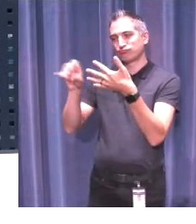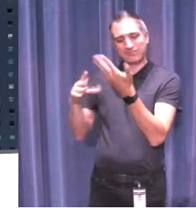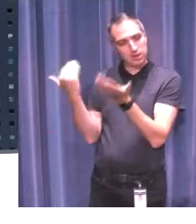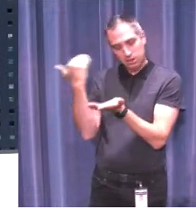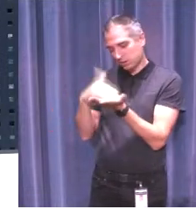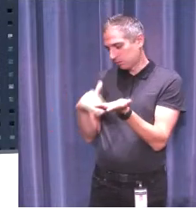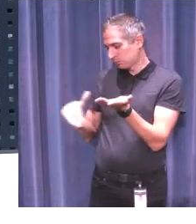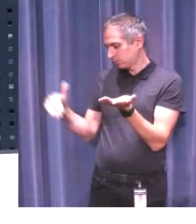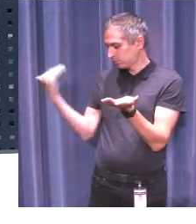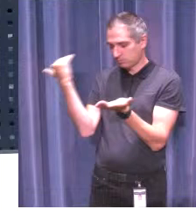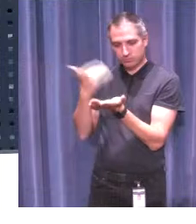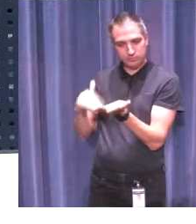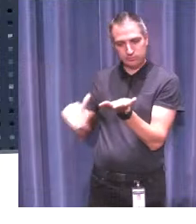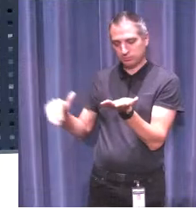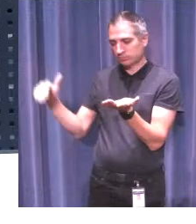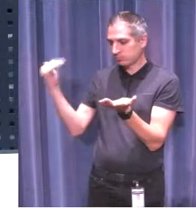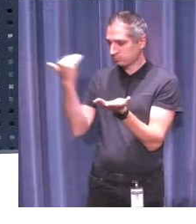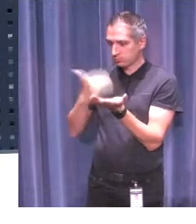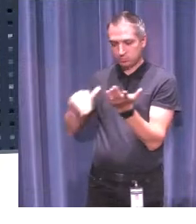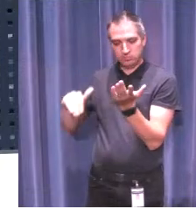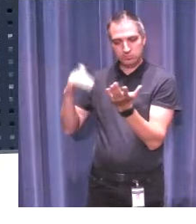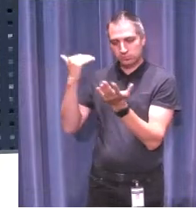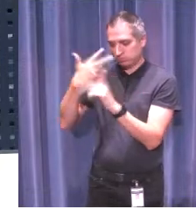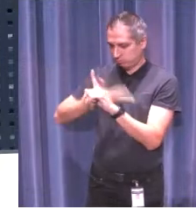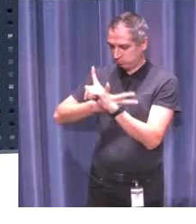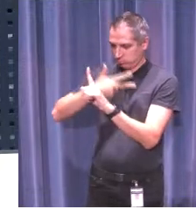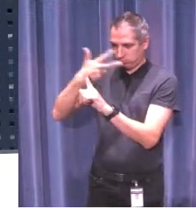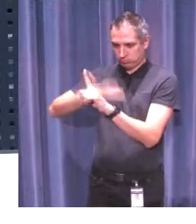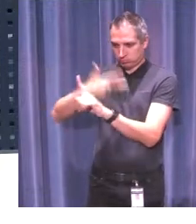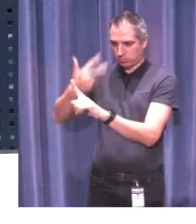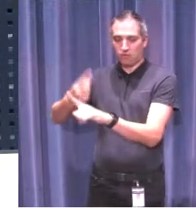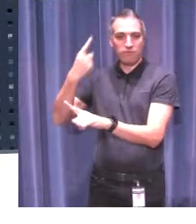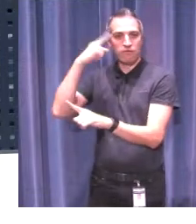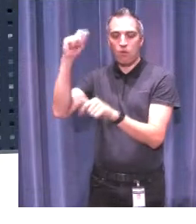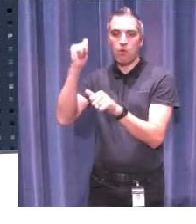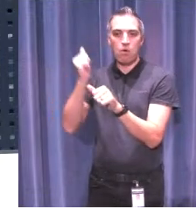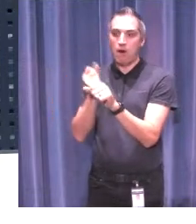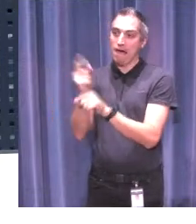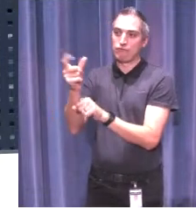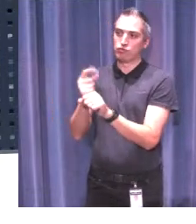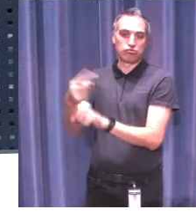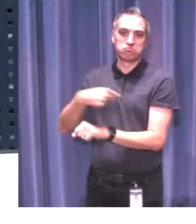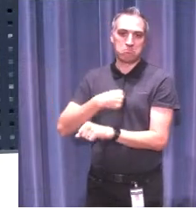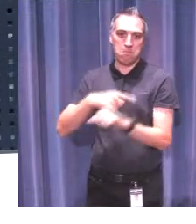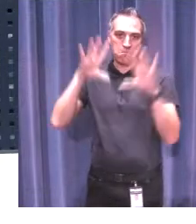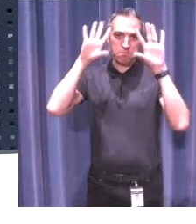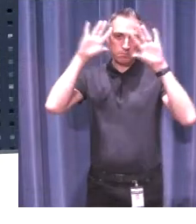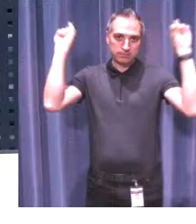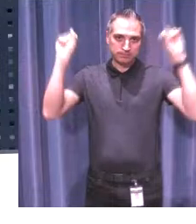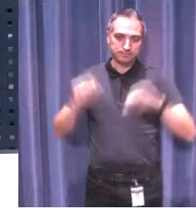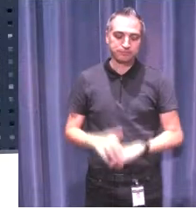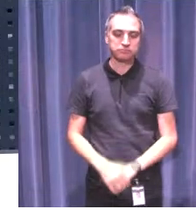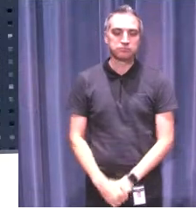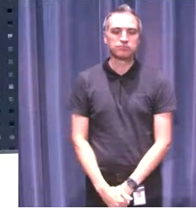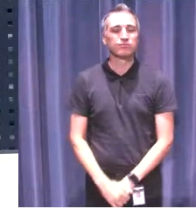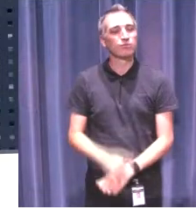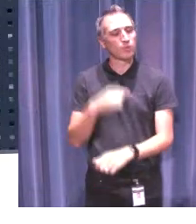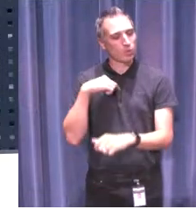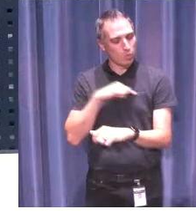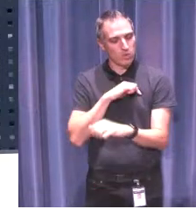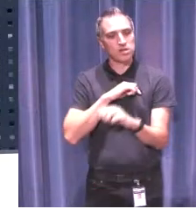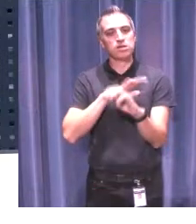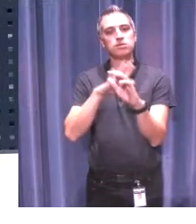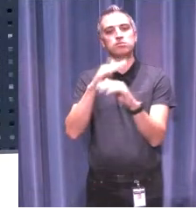again for the remaining years that I was the president. We made steady